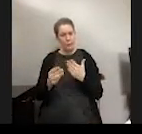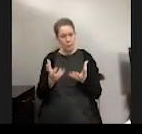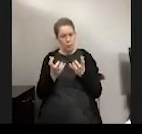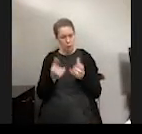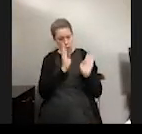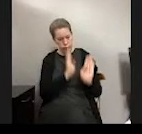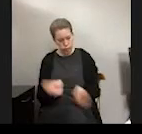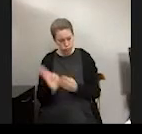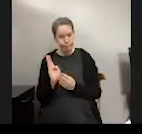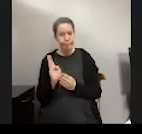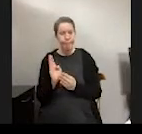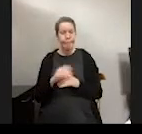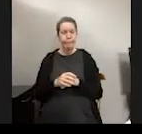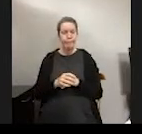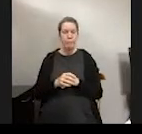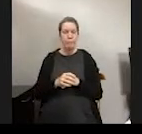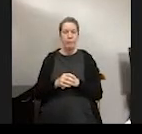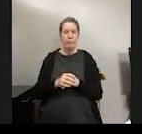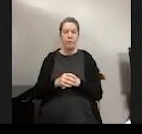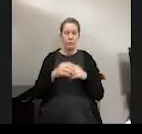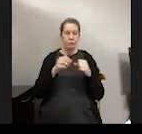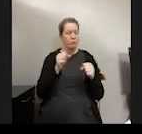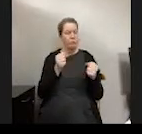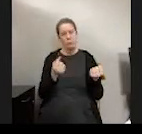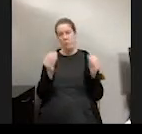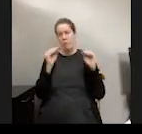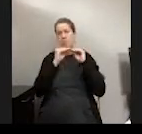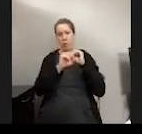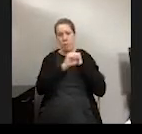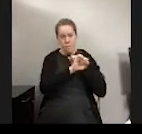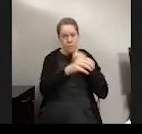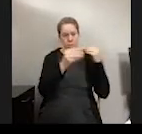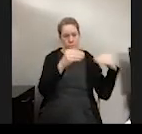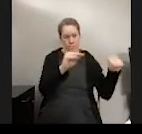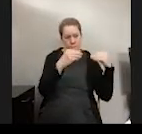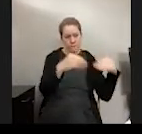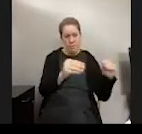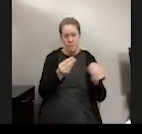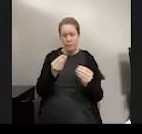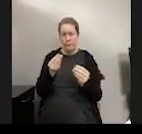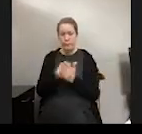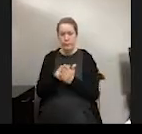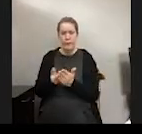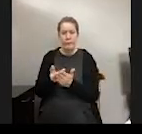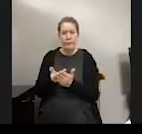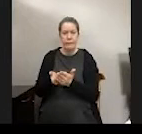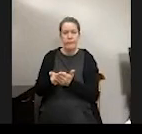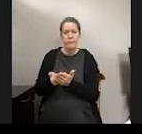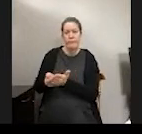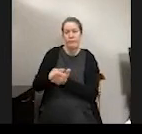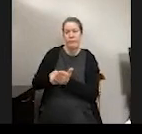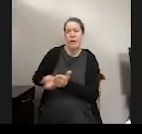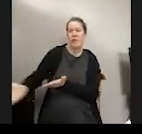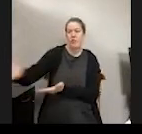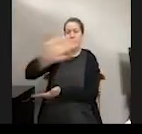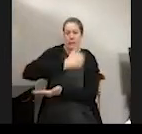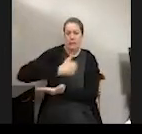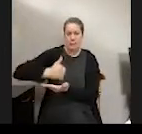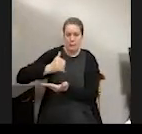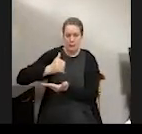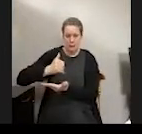a little bit more, do more marketing, do more promotion, and do more fundraising. Artworks Deal has a very, very broad fundraising